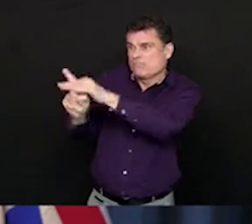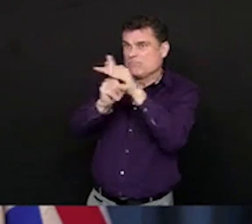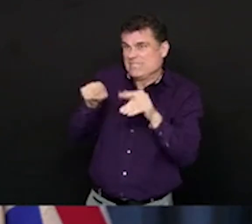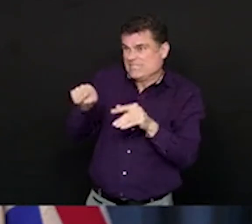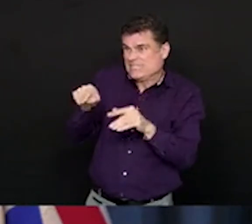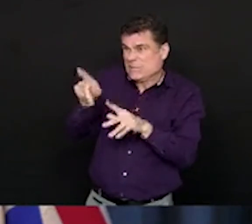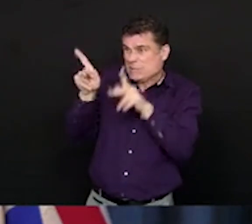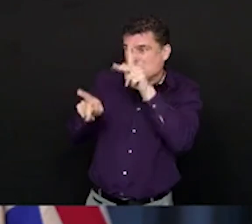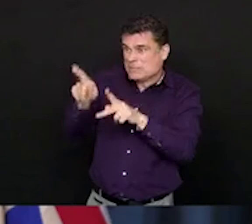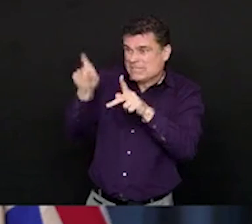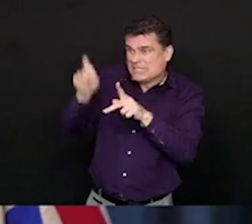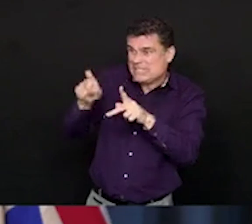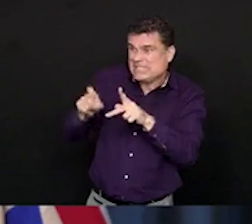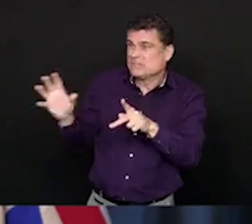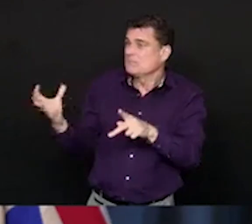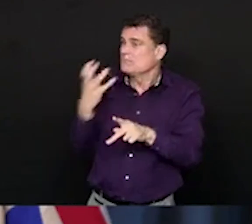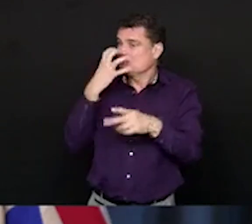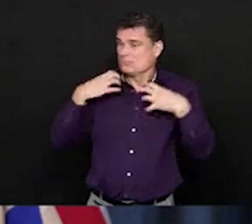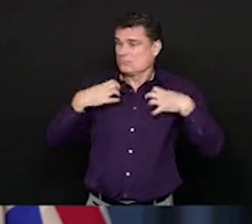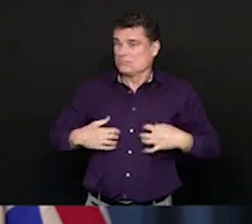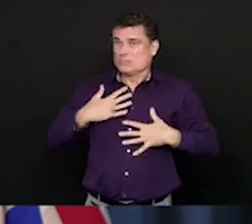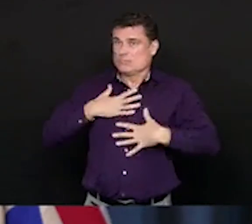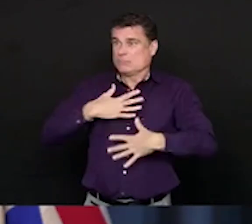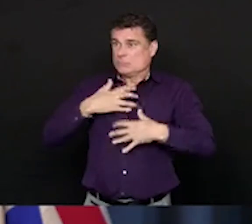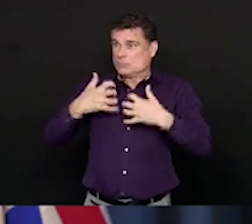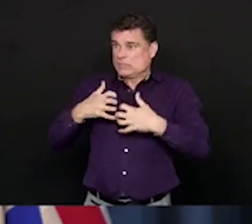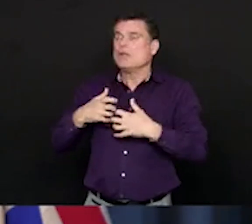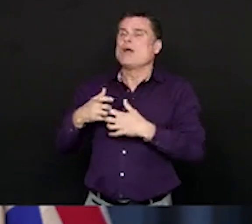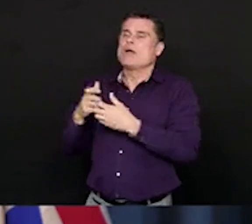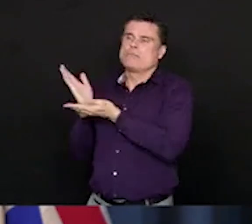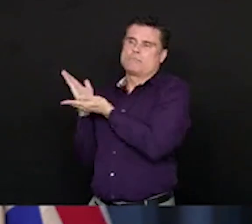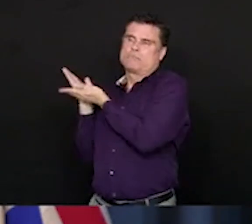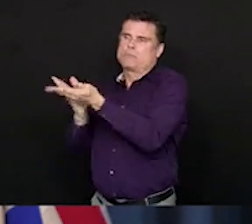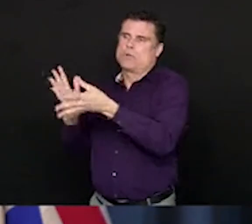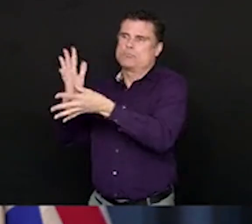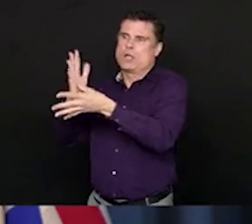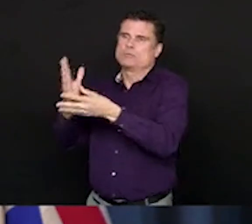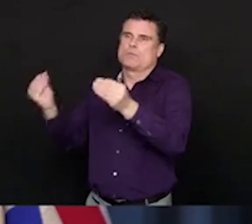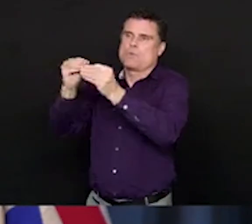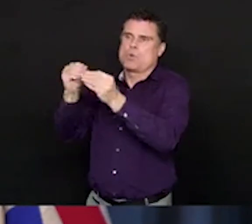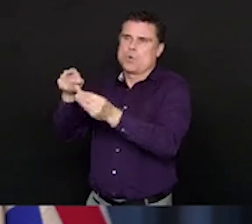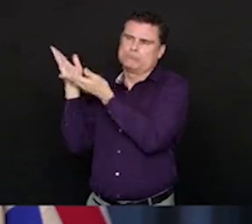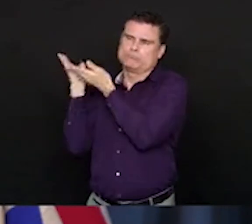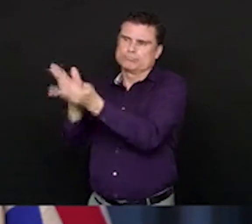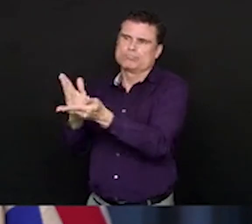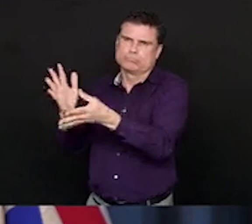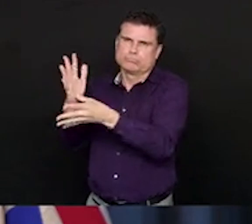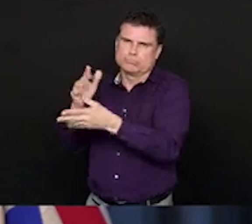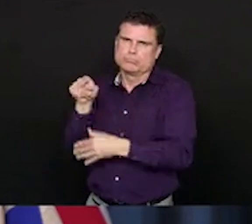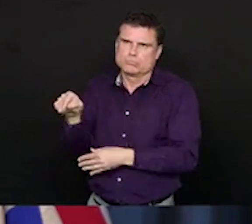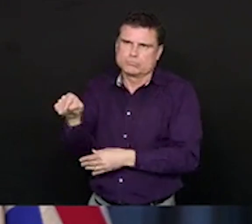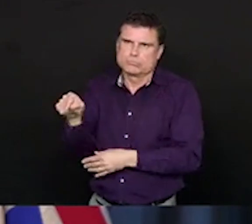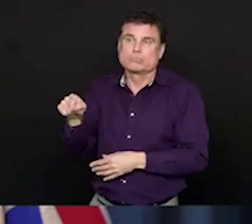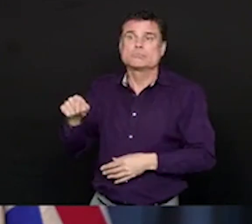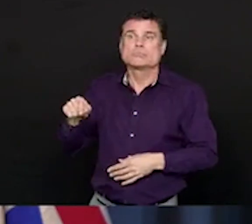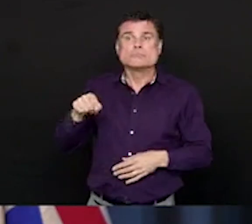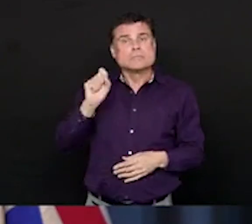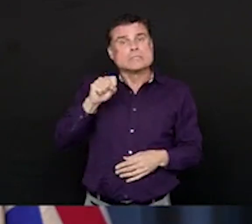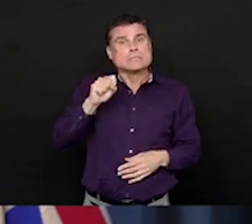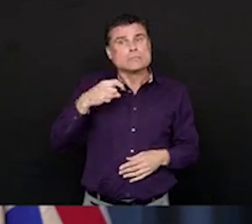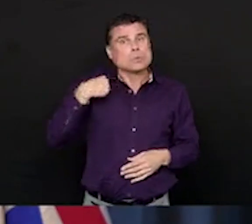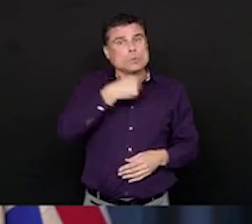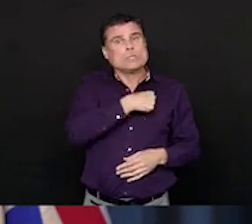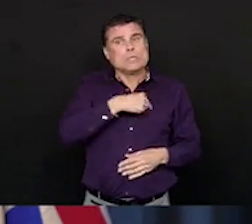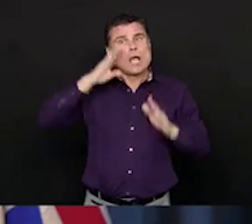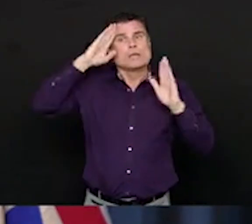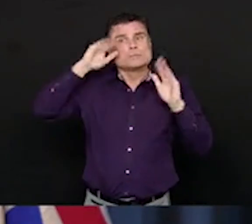order. So we'll be watching very carefully. We would expect to get some of the allocation once it comes, and you know, it's